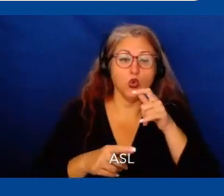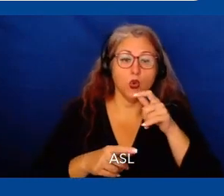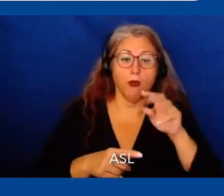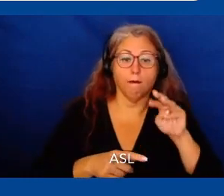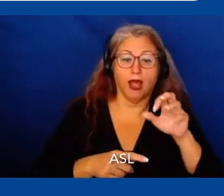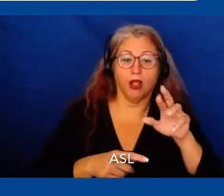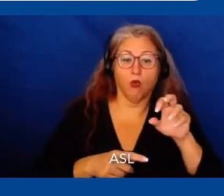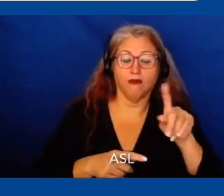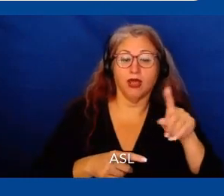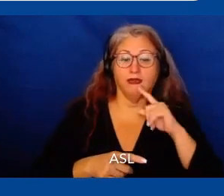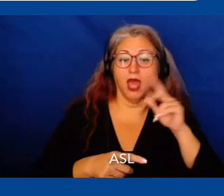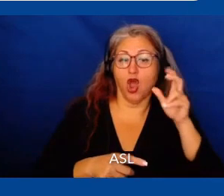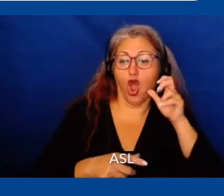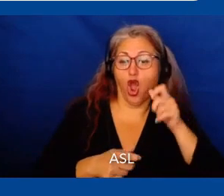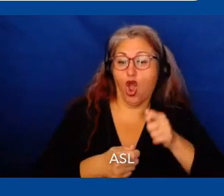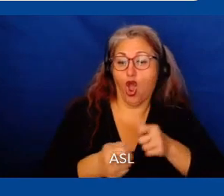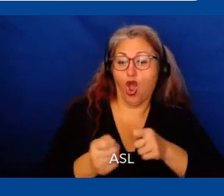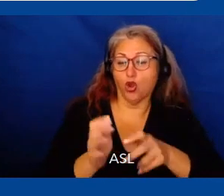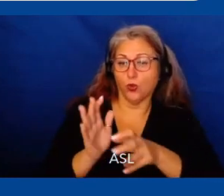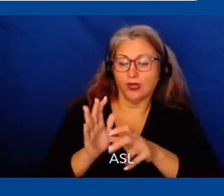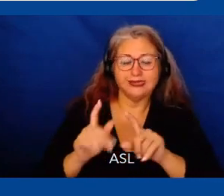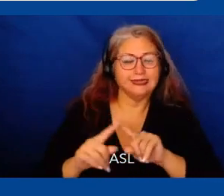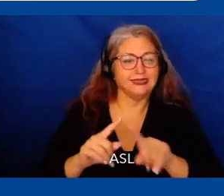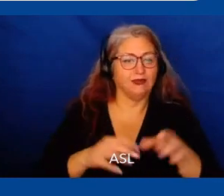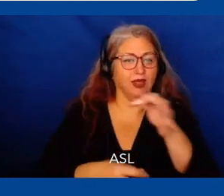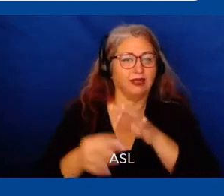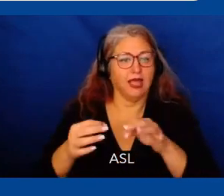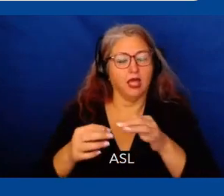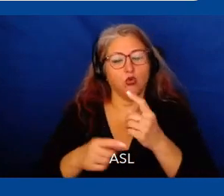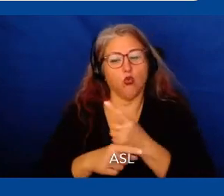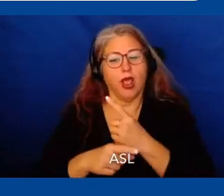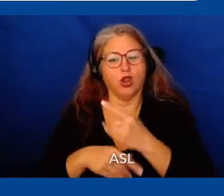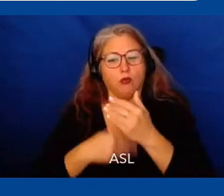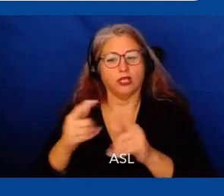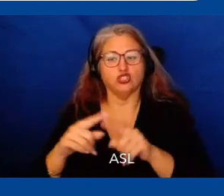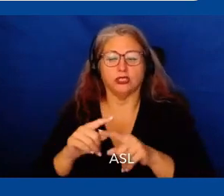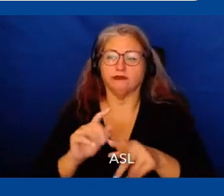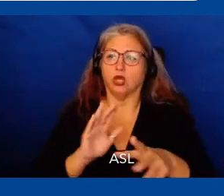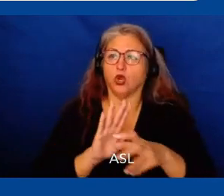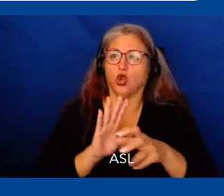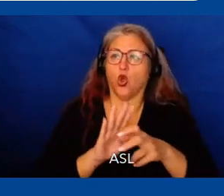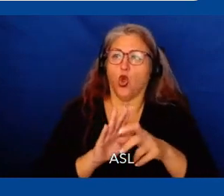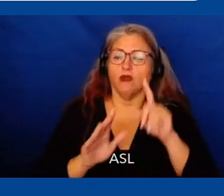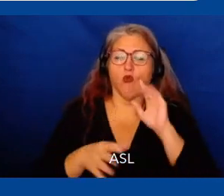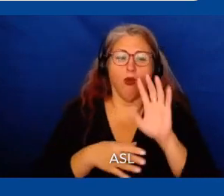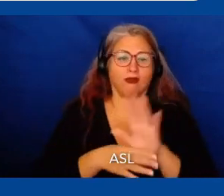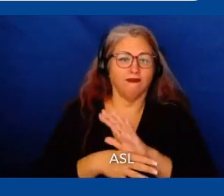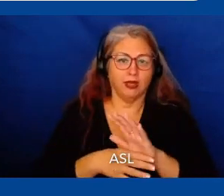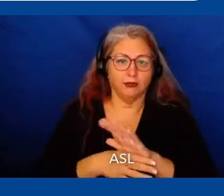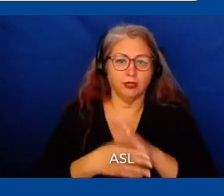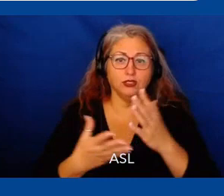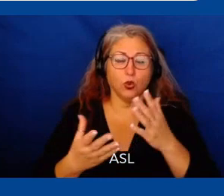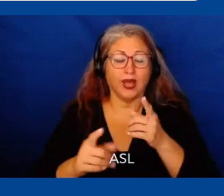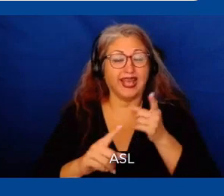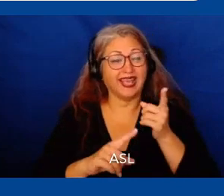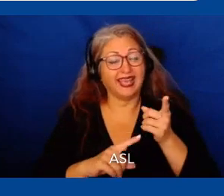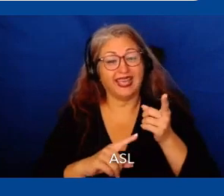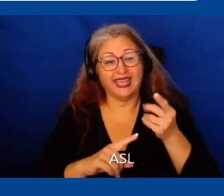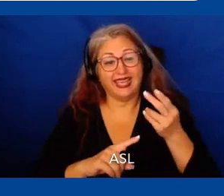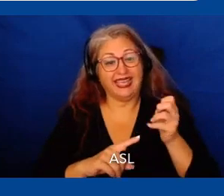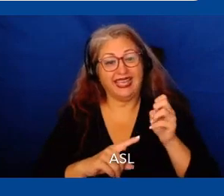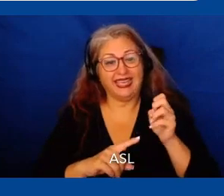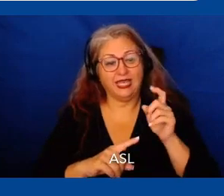Rockefeller, is very different from the normal process of simply recording sound for a film. And that, so he's like in